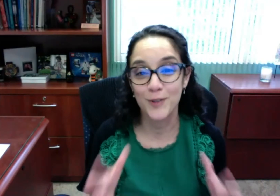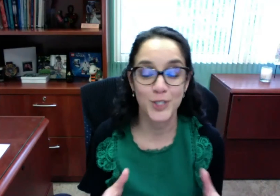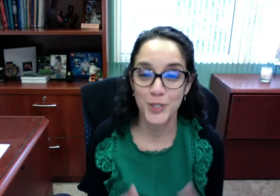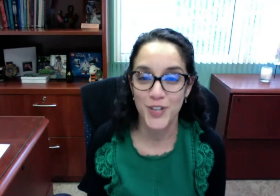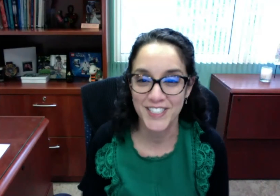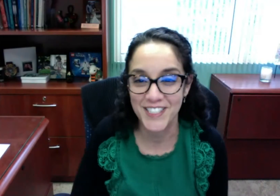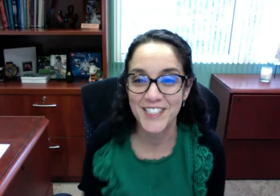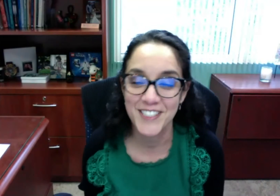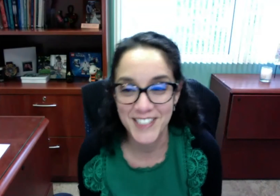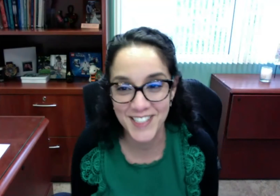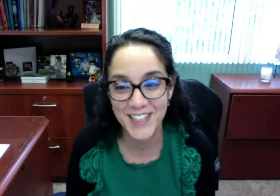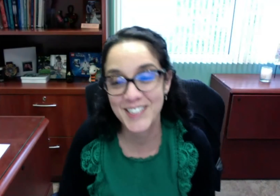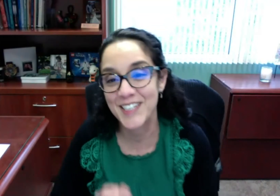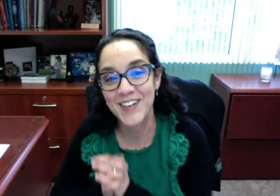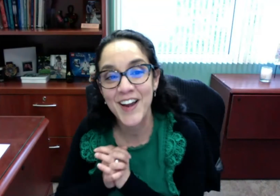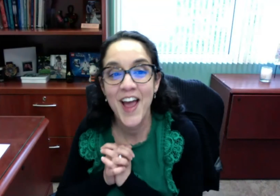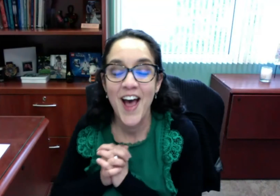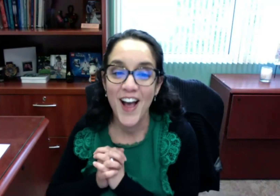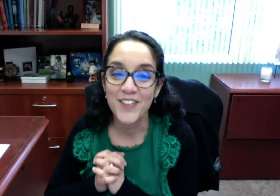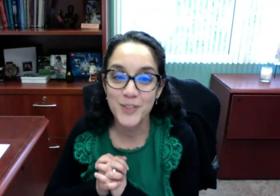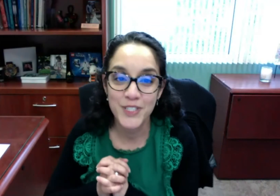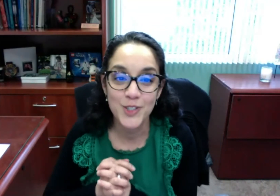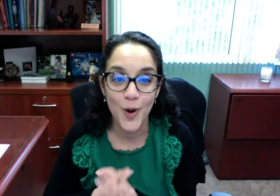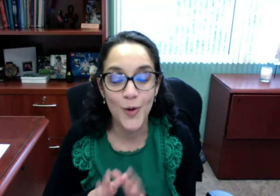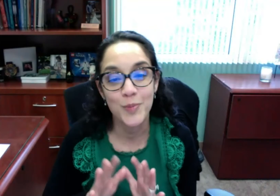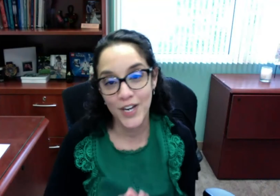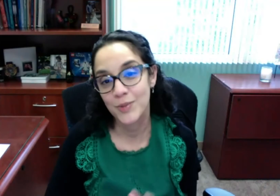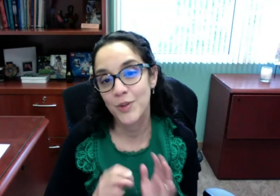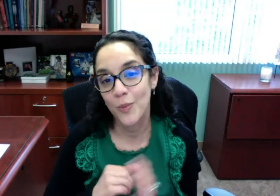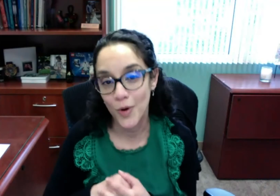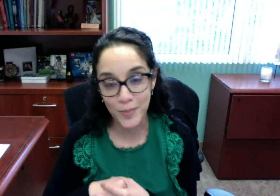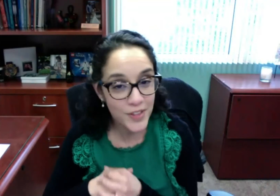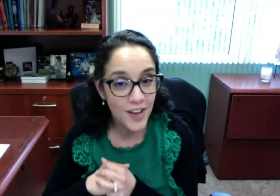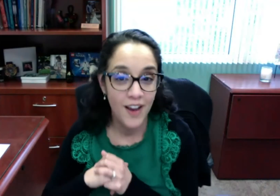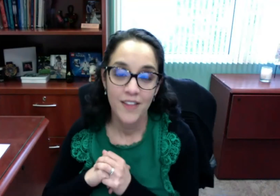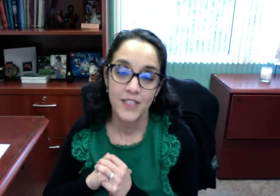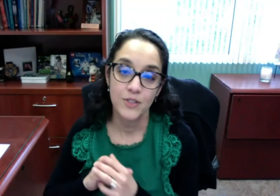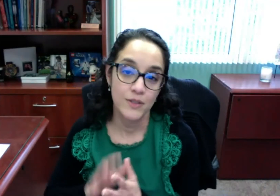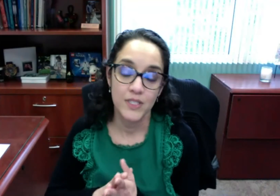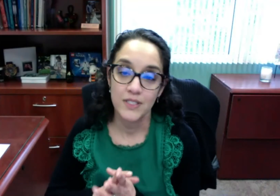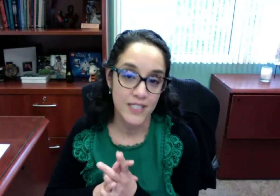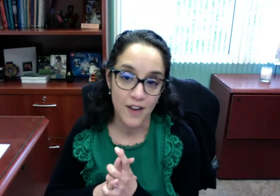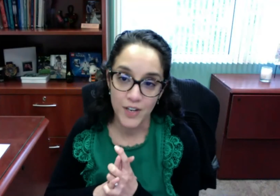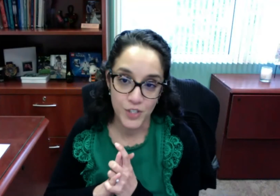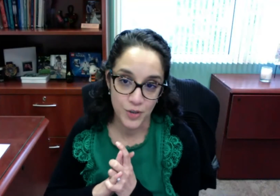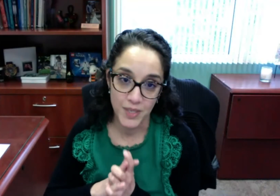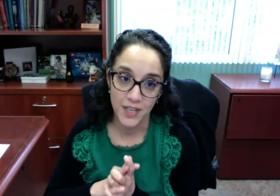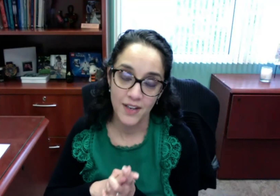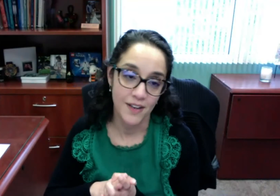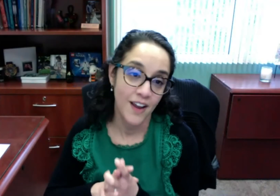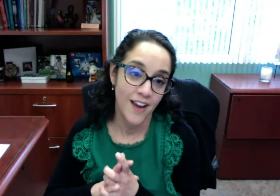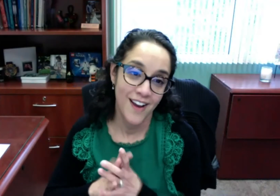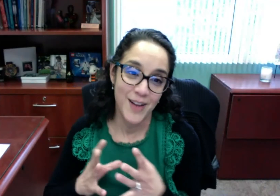fully virtual transition to CSUN this year, I have just been so impressed with the warmth that students and staff have shown